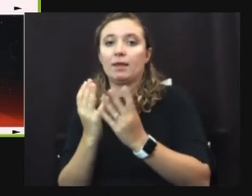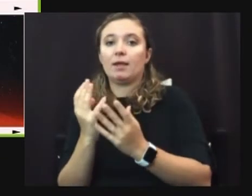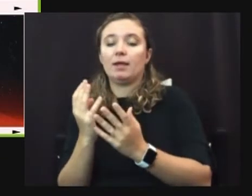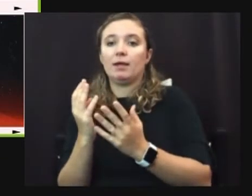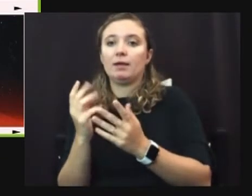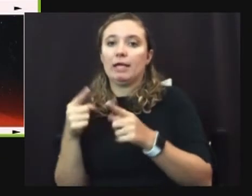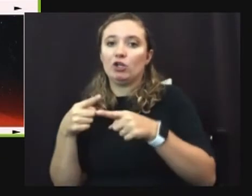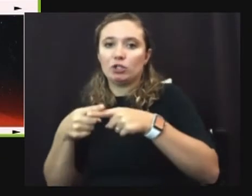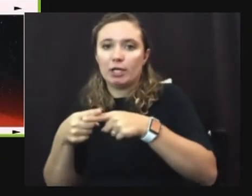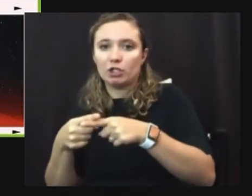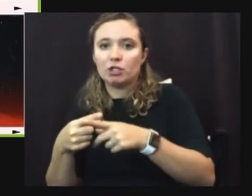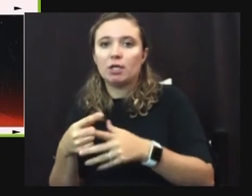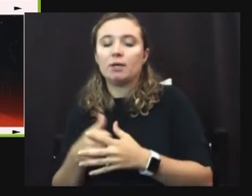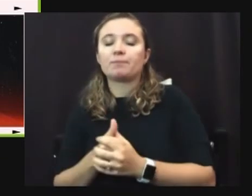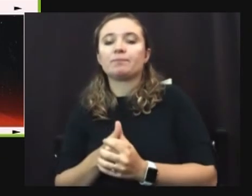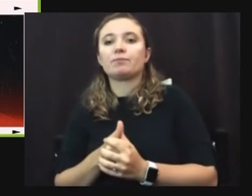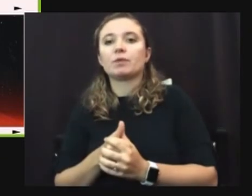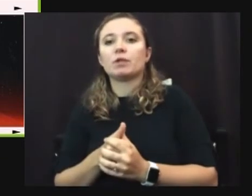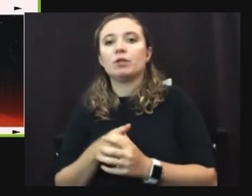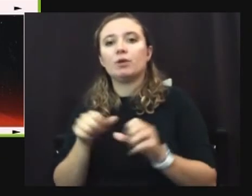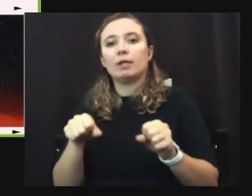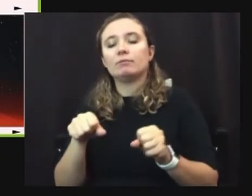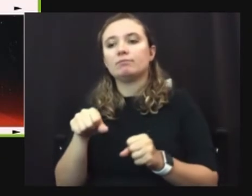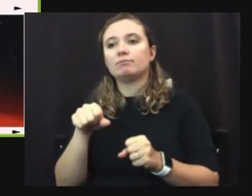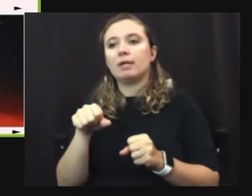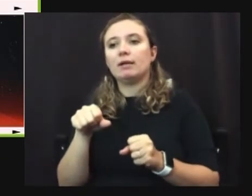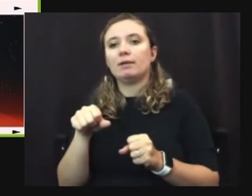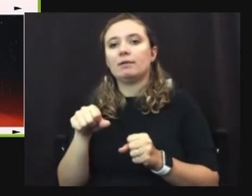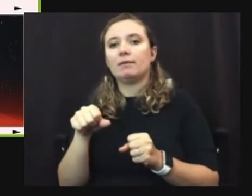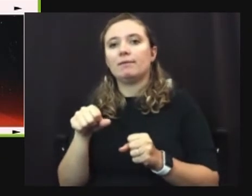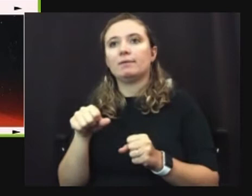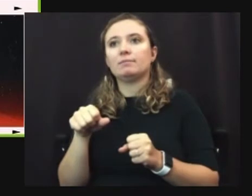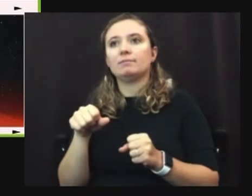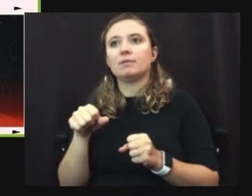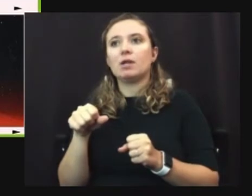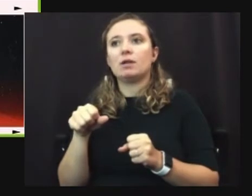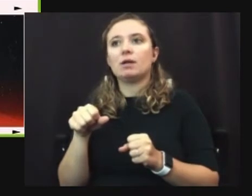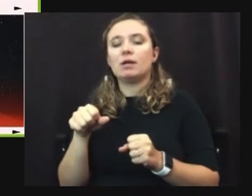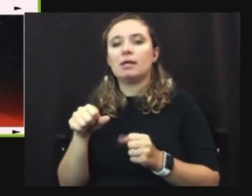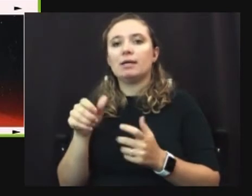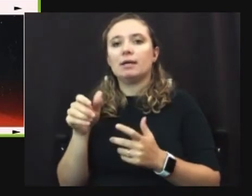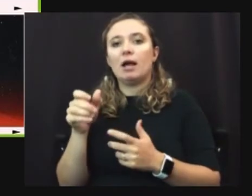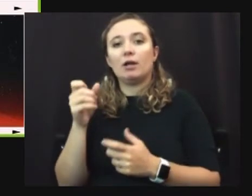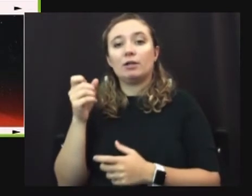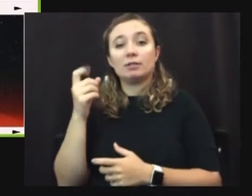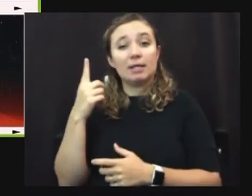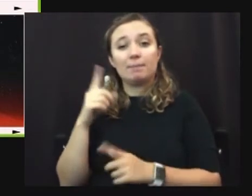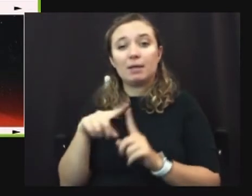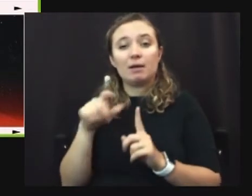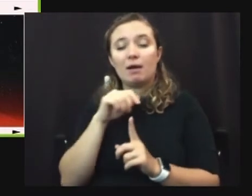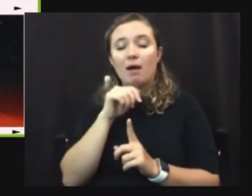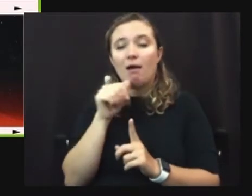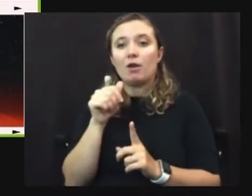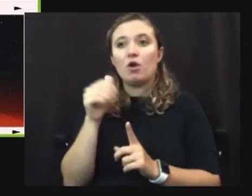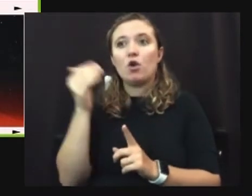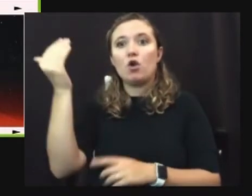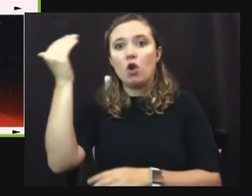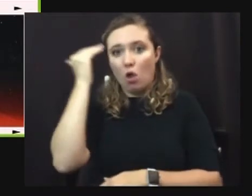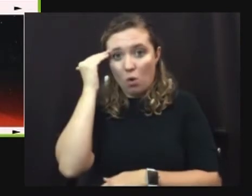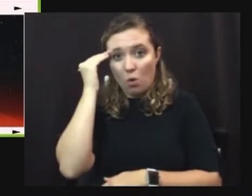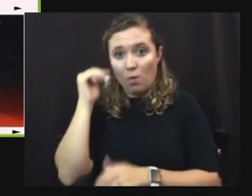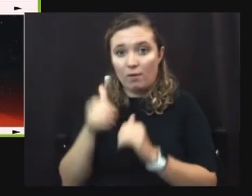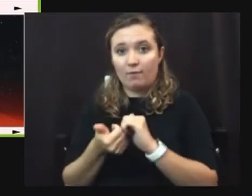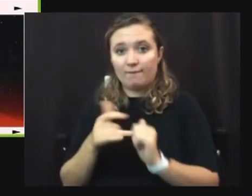loving that person, but you still can't know what it feels like to be a person who's